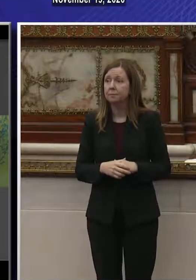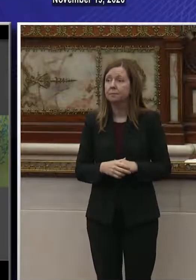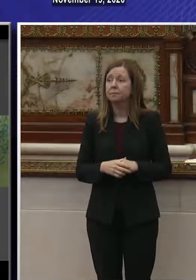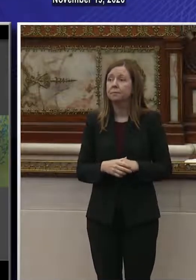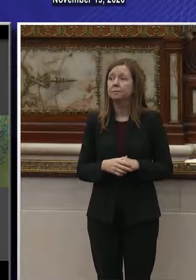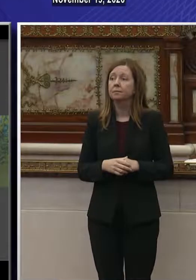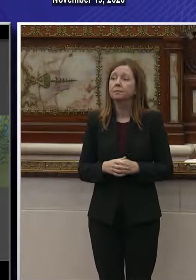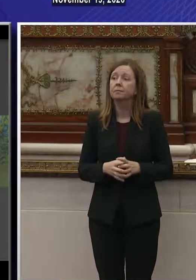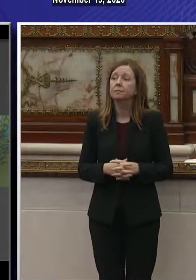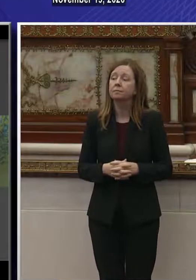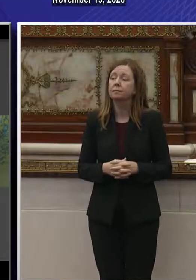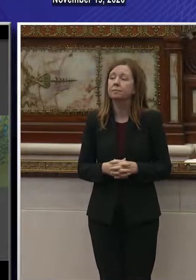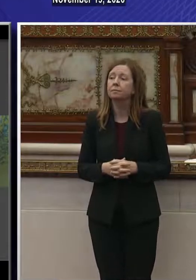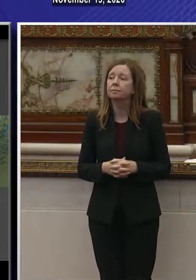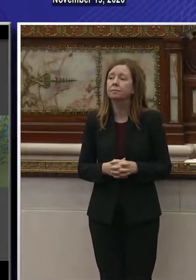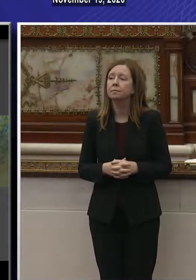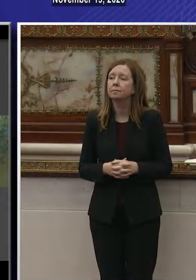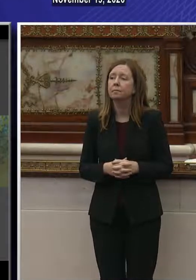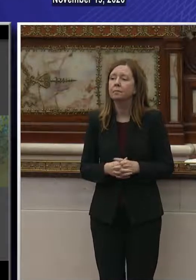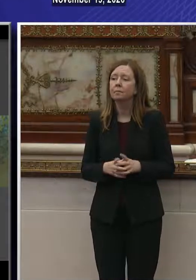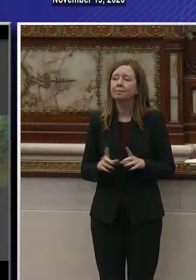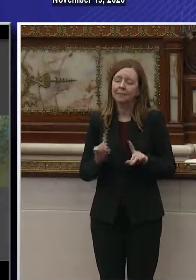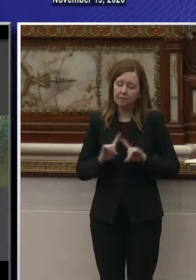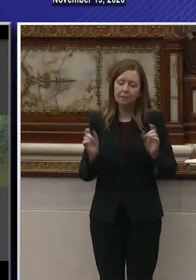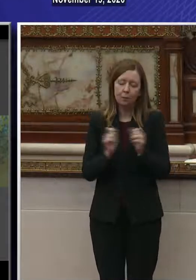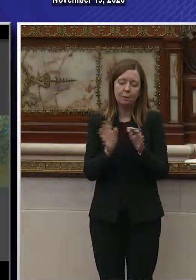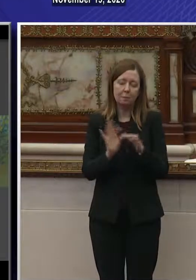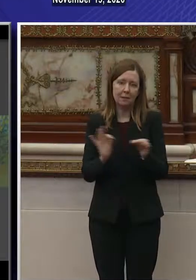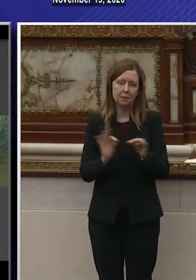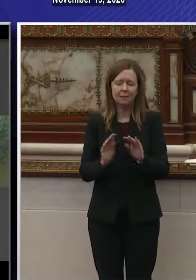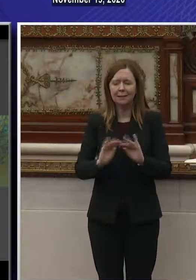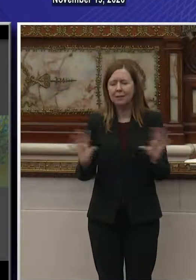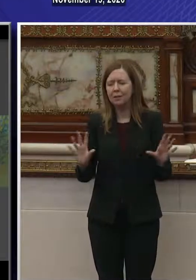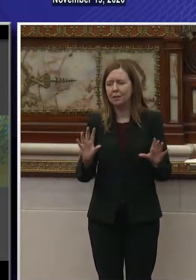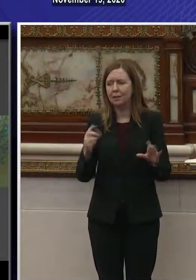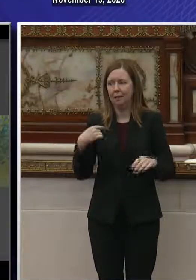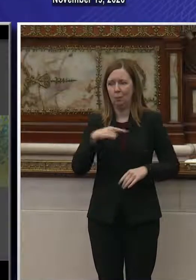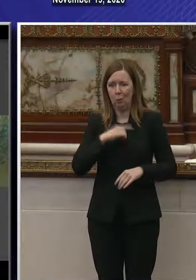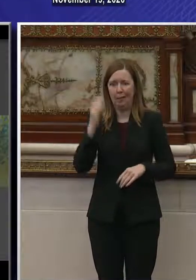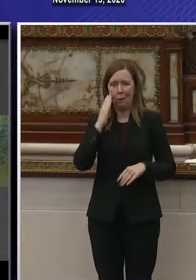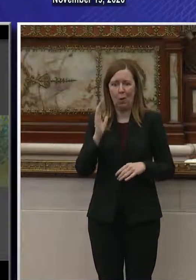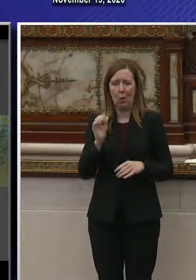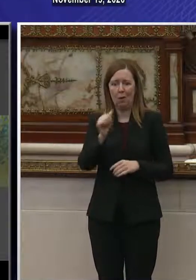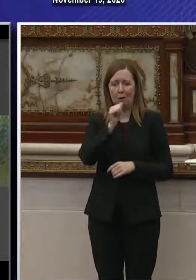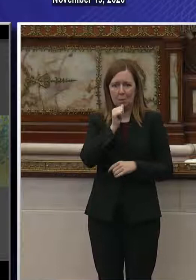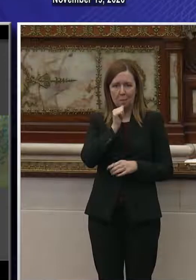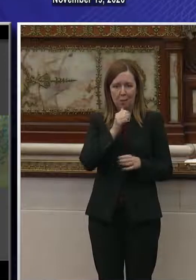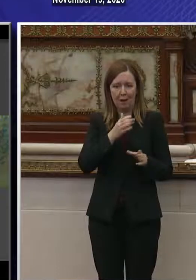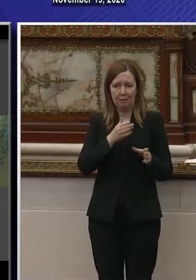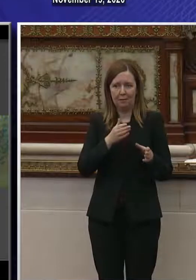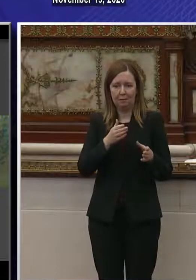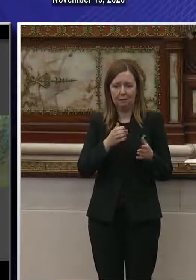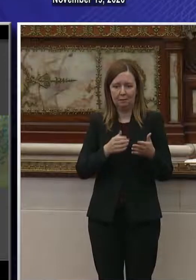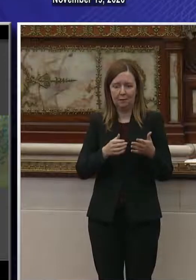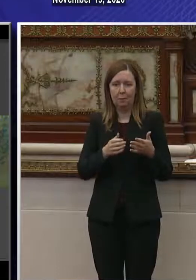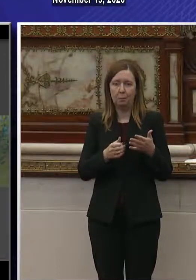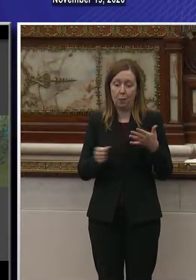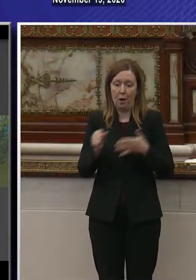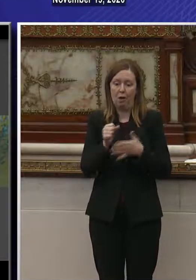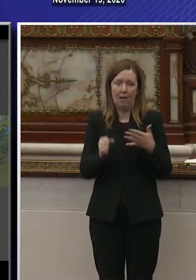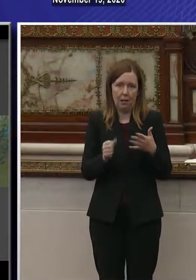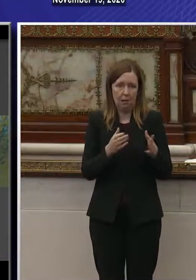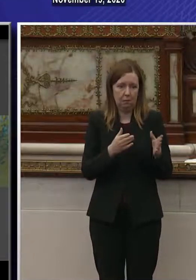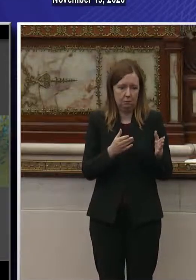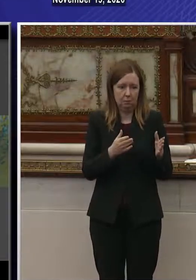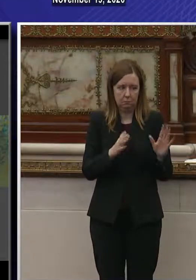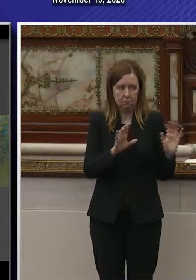think there's a difference with messaging. Clearly, internally, we know where our private areas are, our priority areas